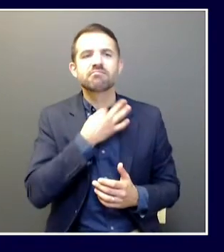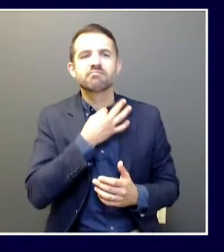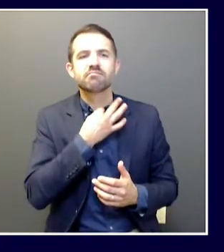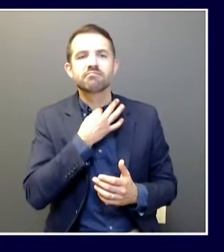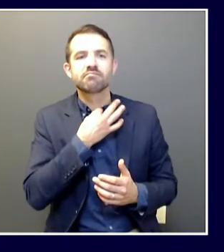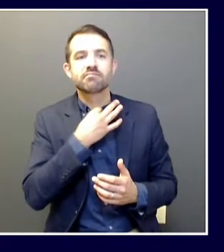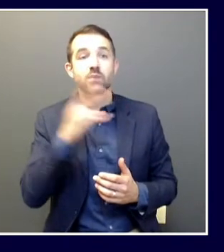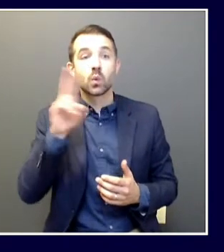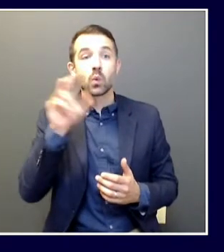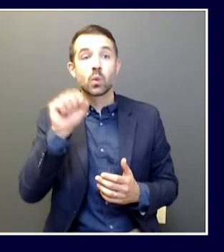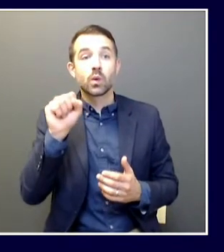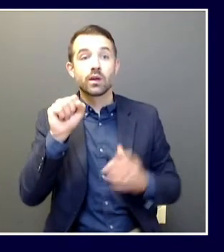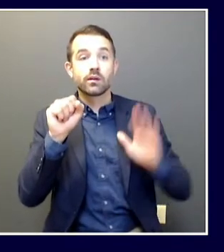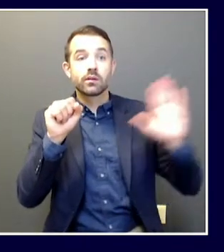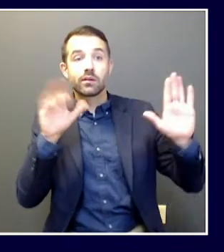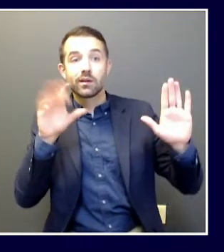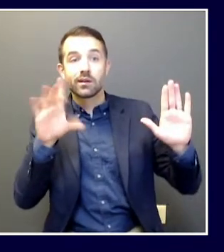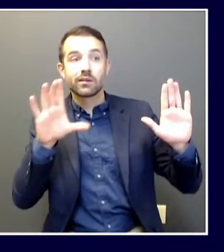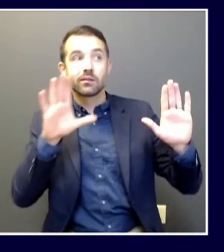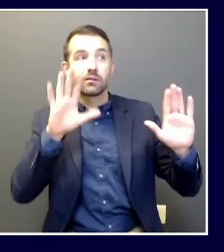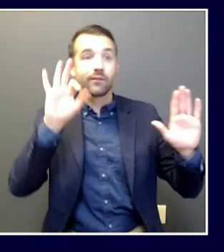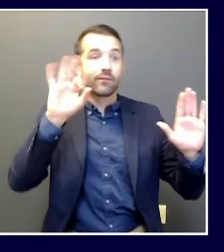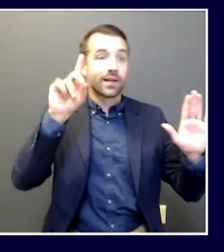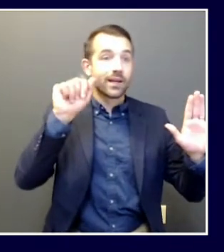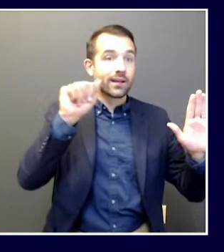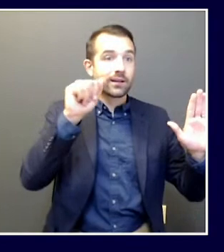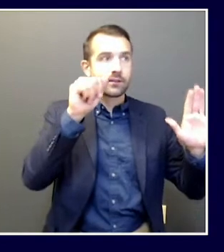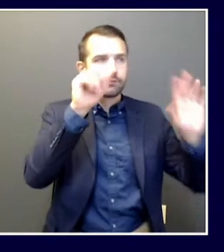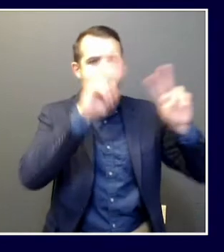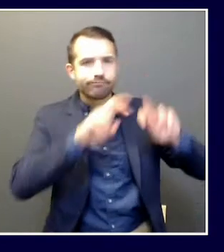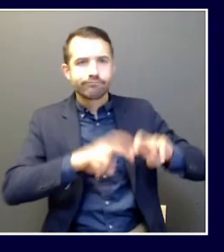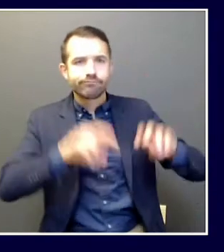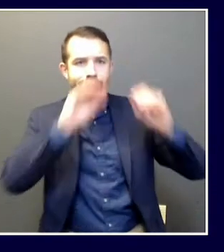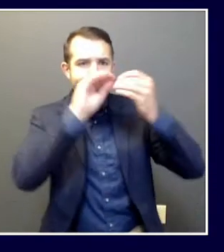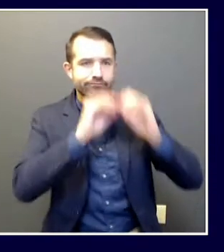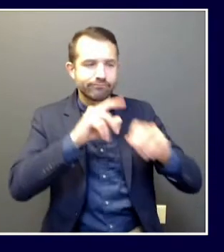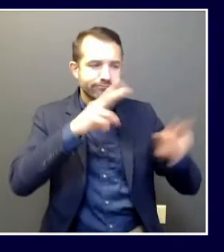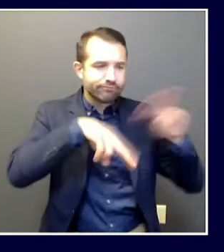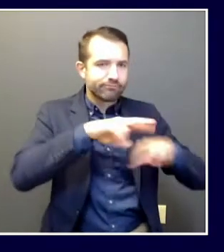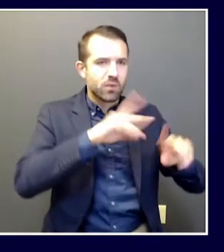colleagues at the FDA and the CDC. Great,